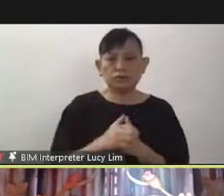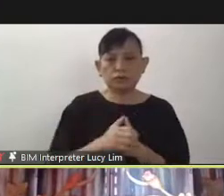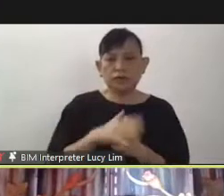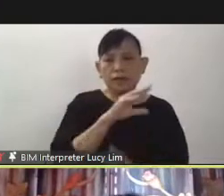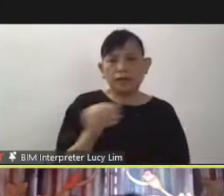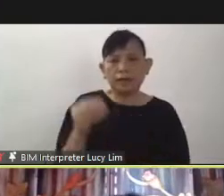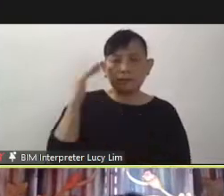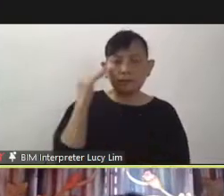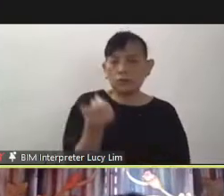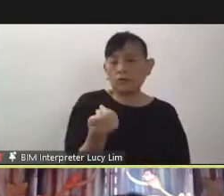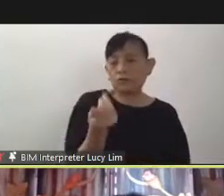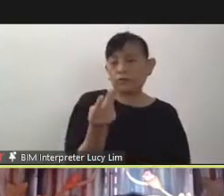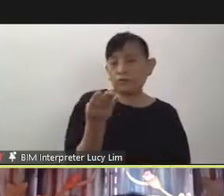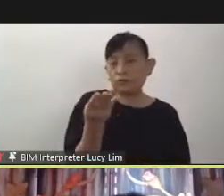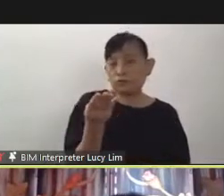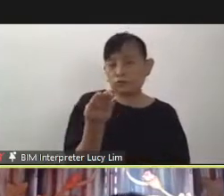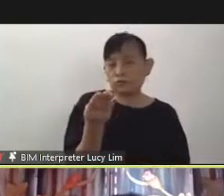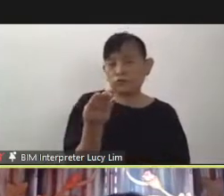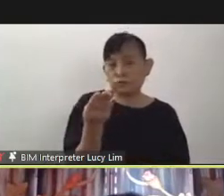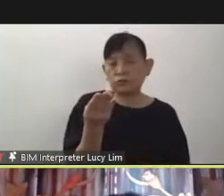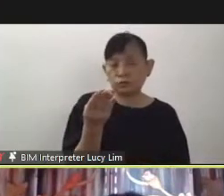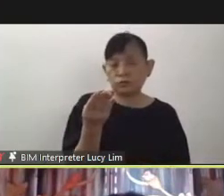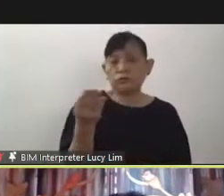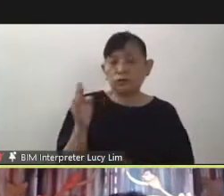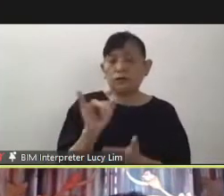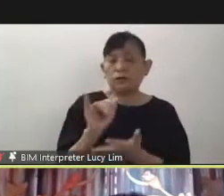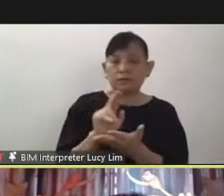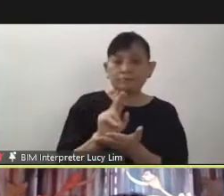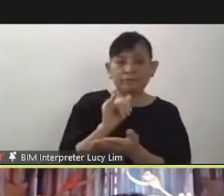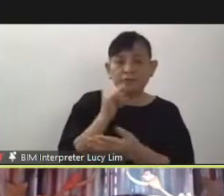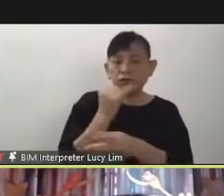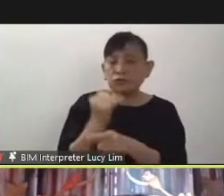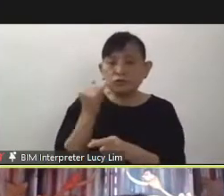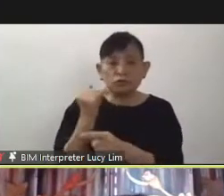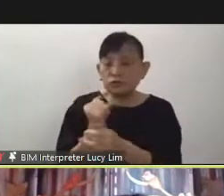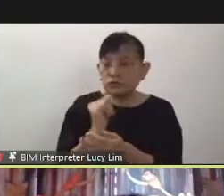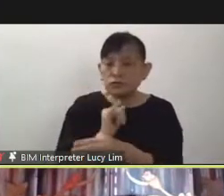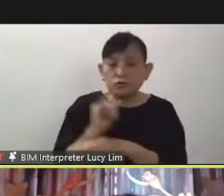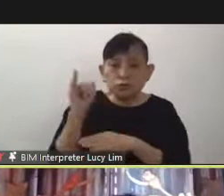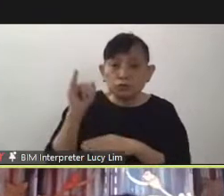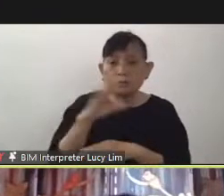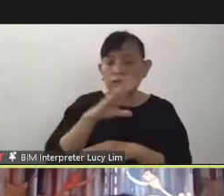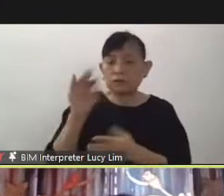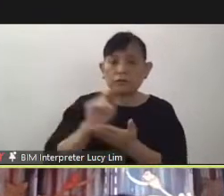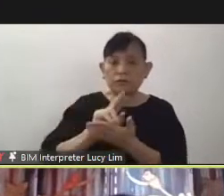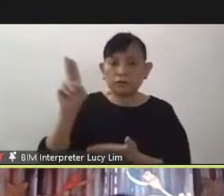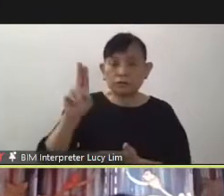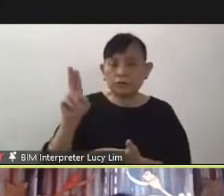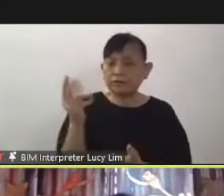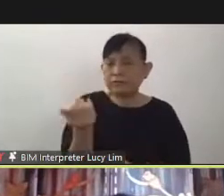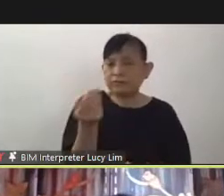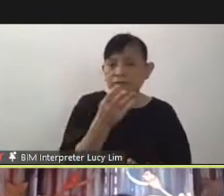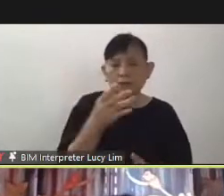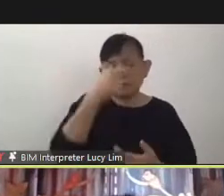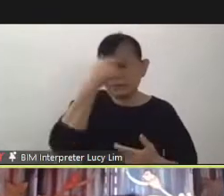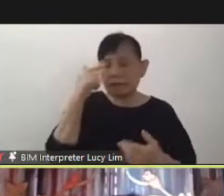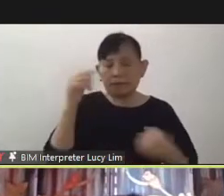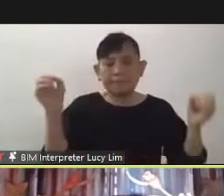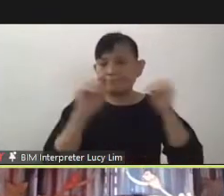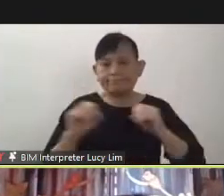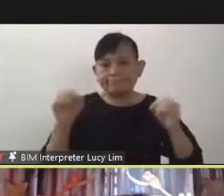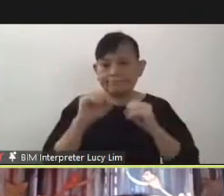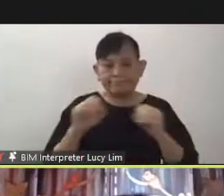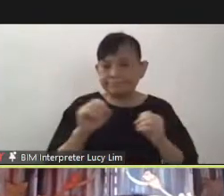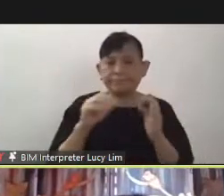higher educational institutions have a sexual misconduct policy, which is very worrying because it results in a lack of reporting, inaction